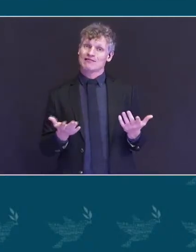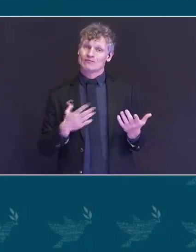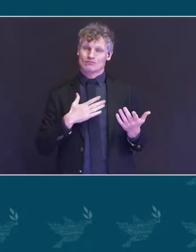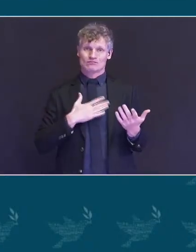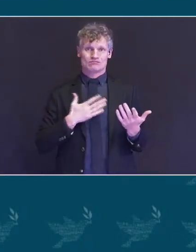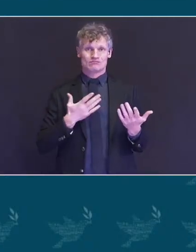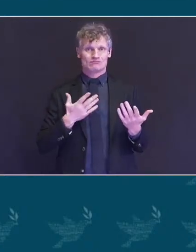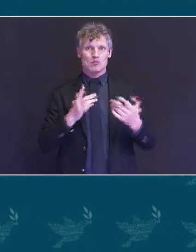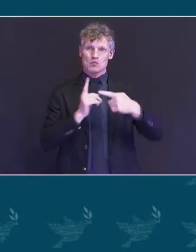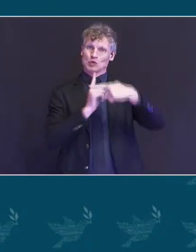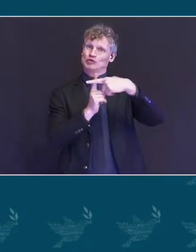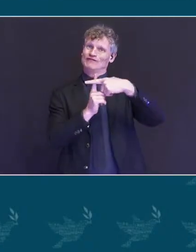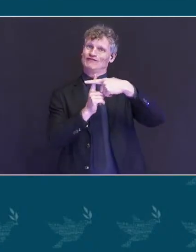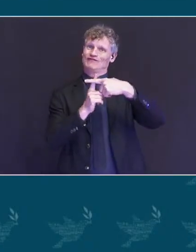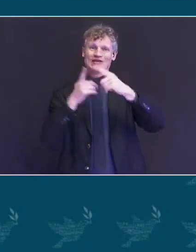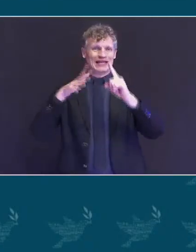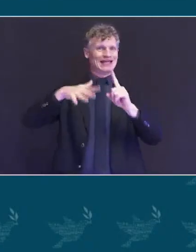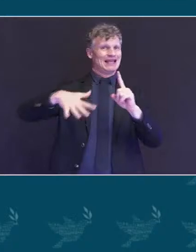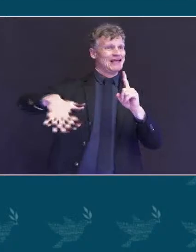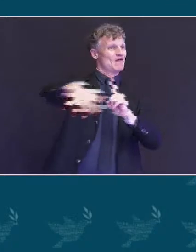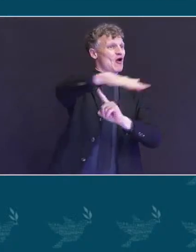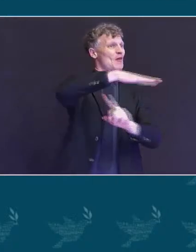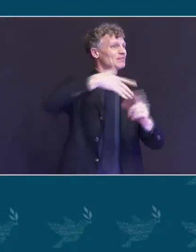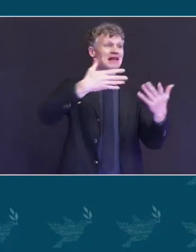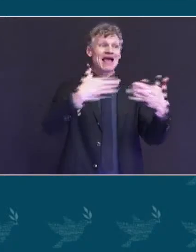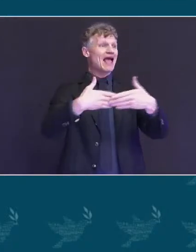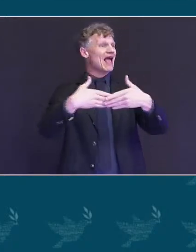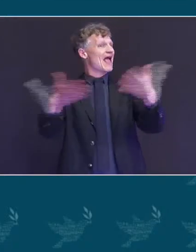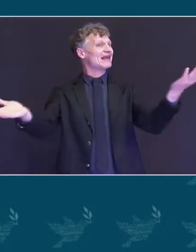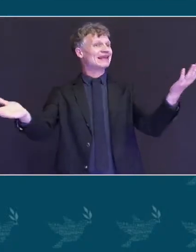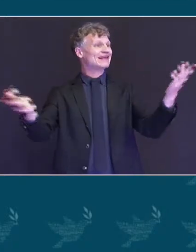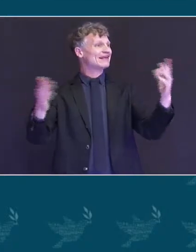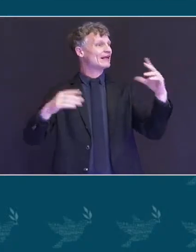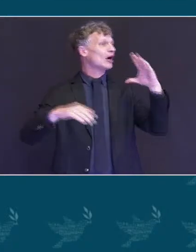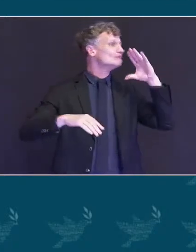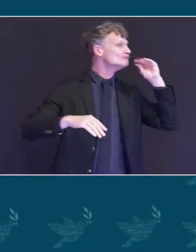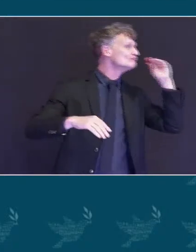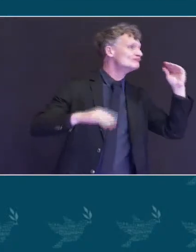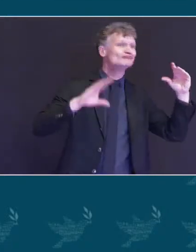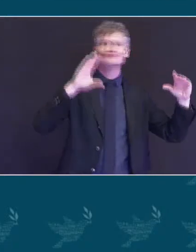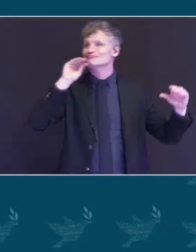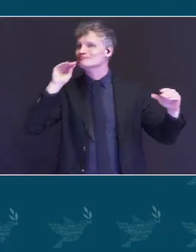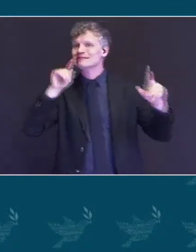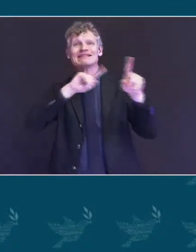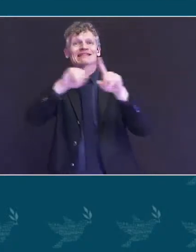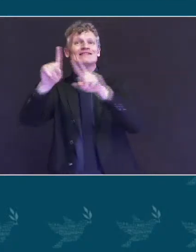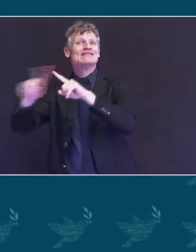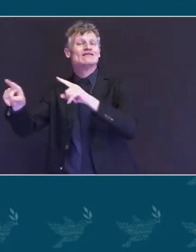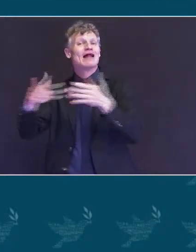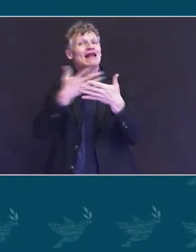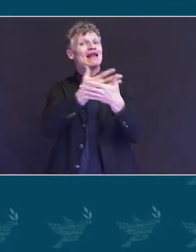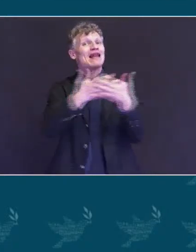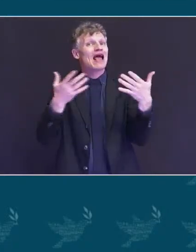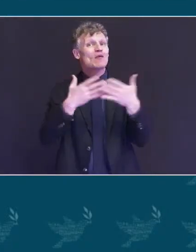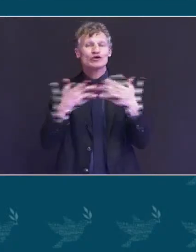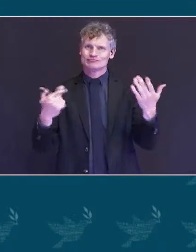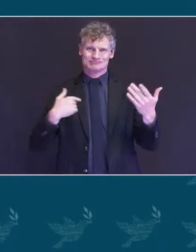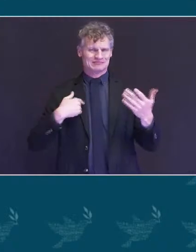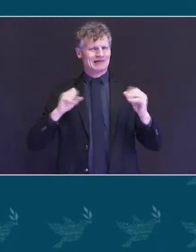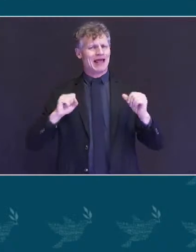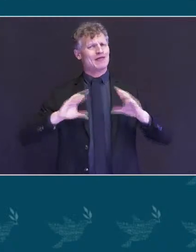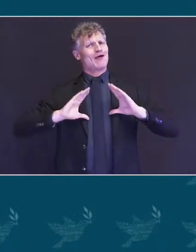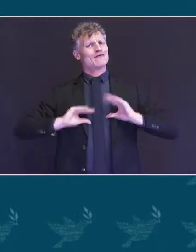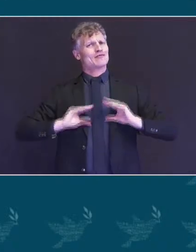where every language speaker feels comfortable to use the language that they